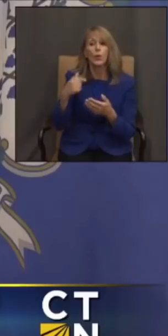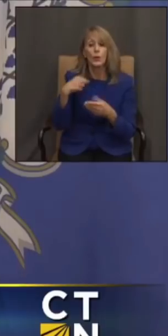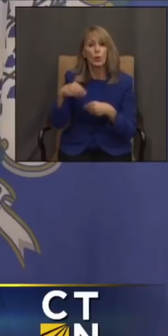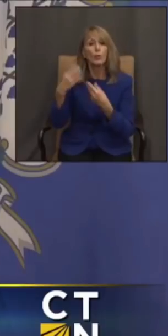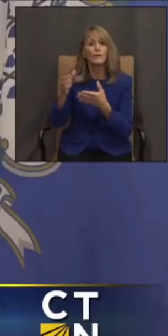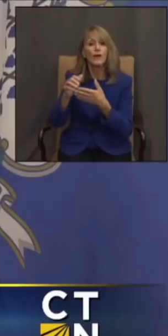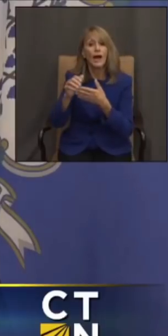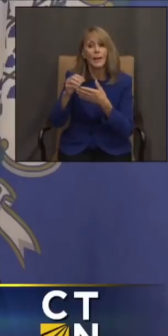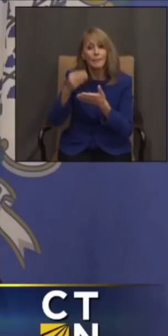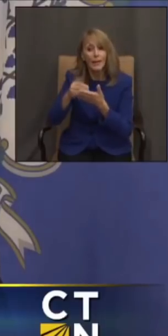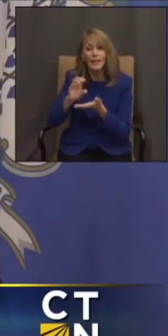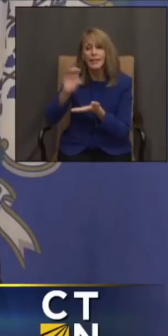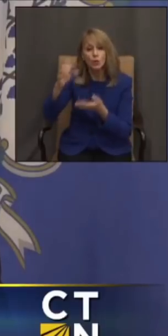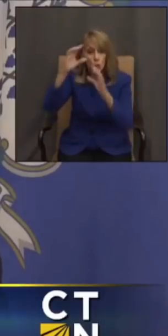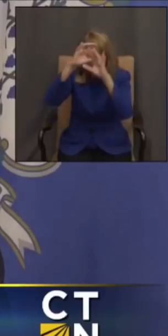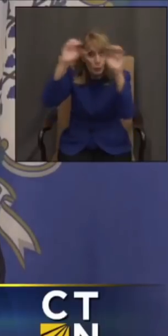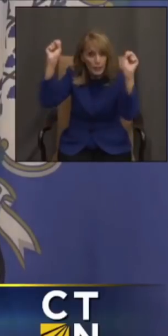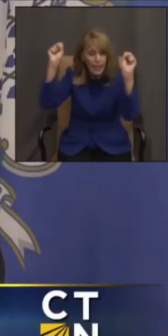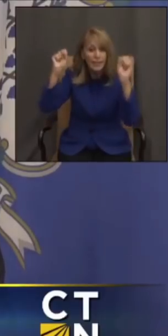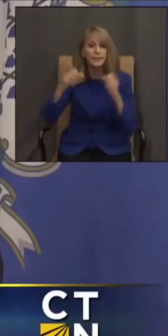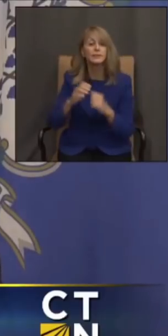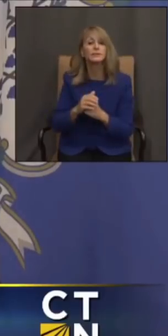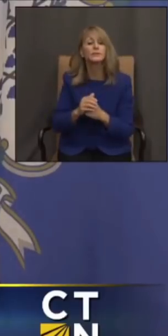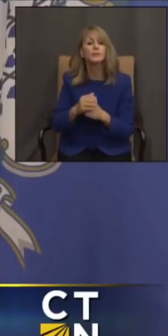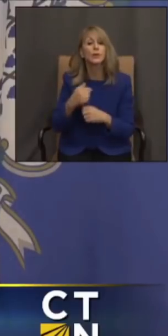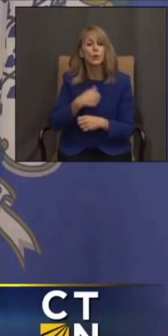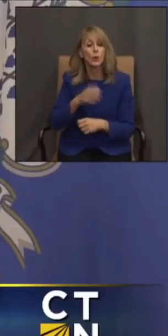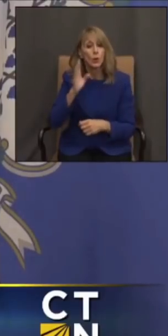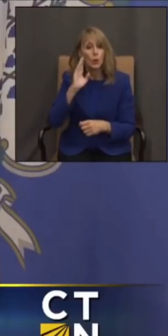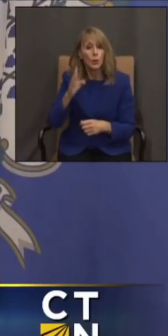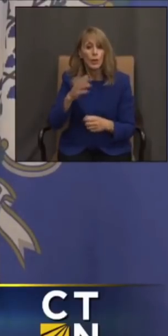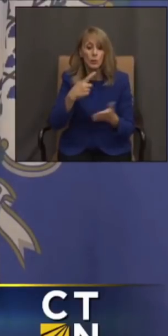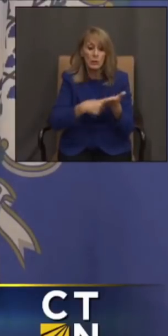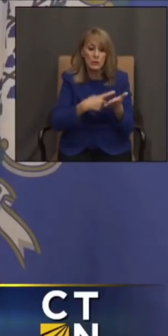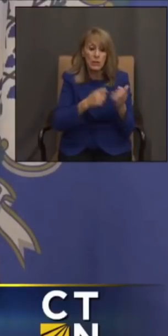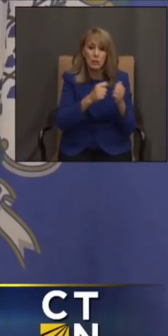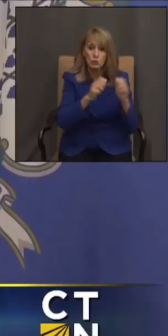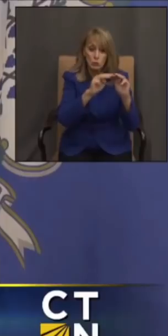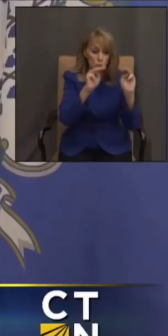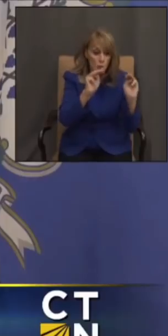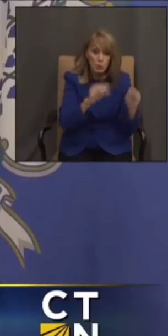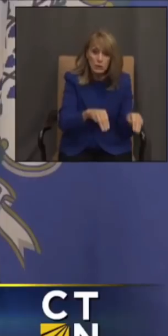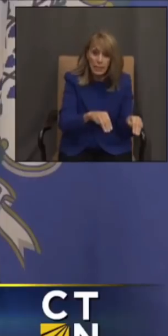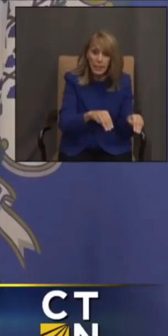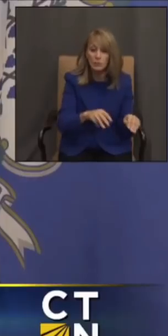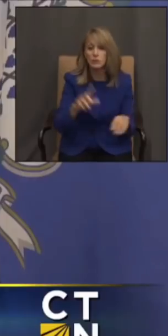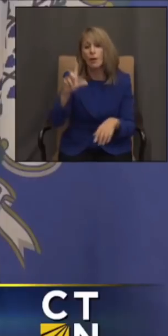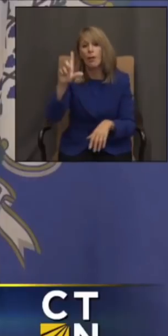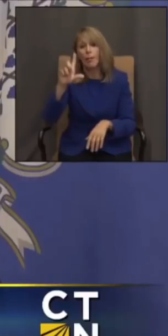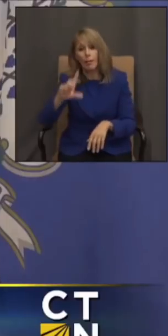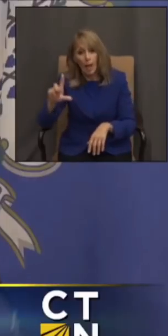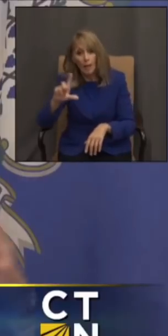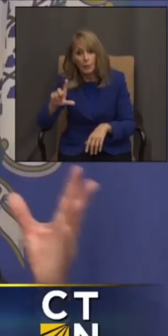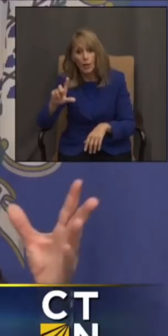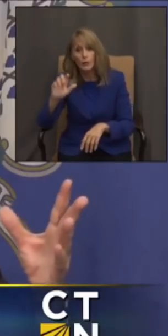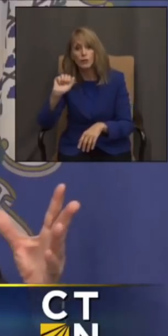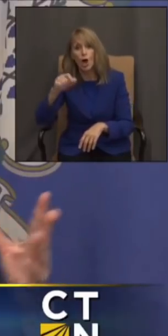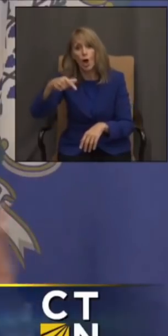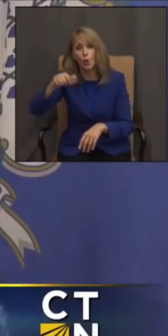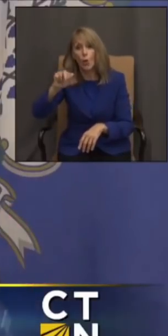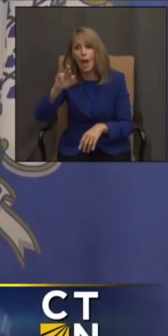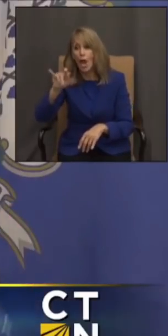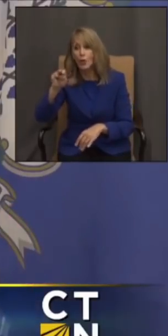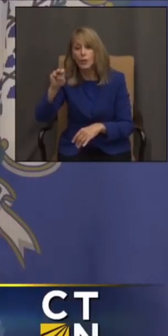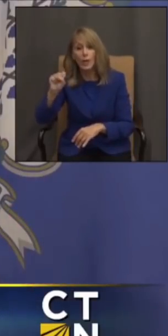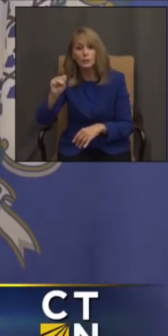provide some money. We're going to make deals with, museums and libraries and aquariums so that the kids